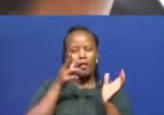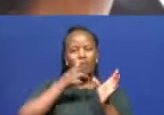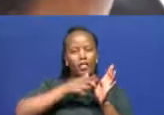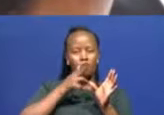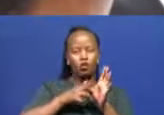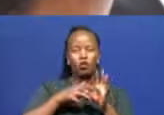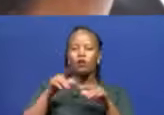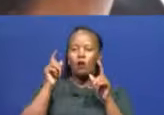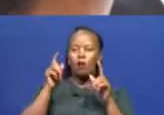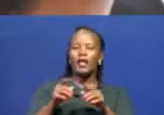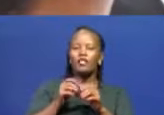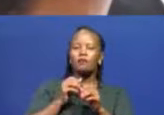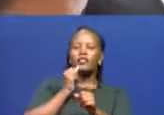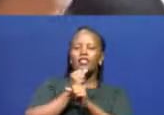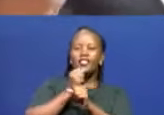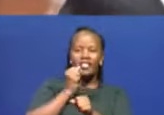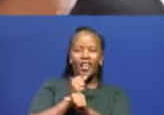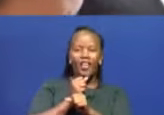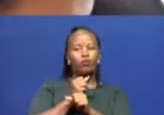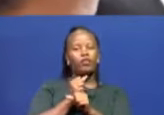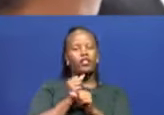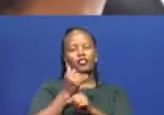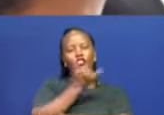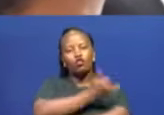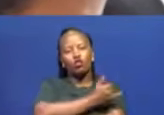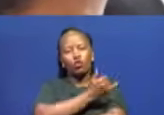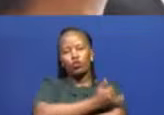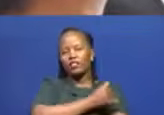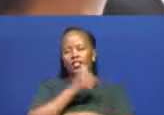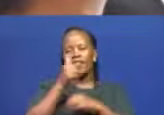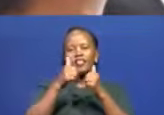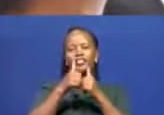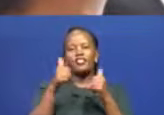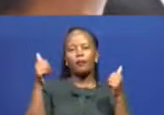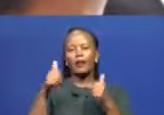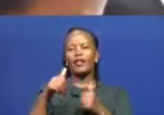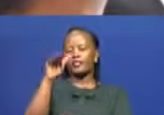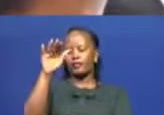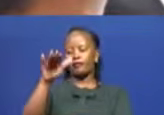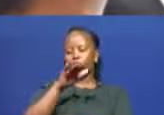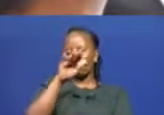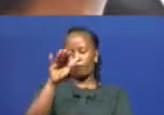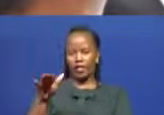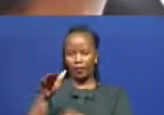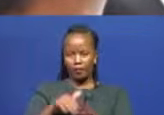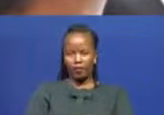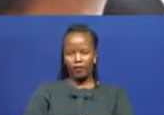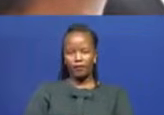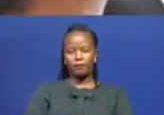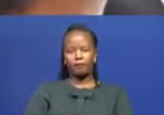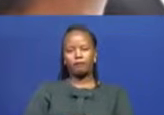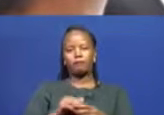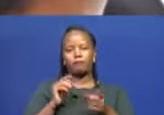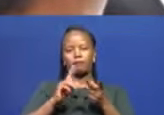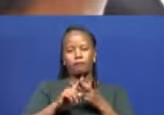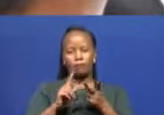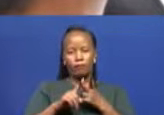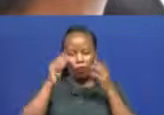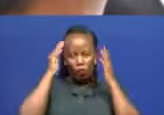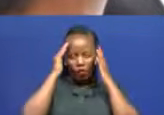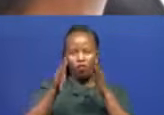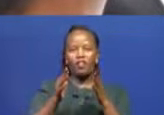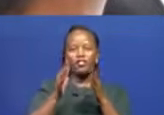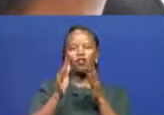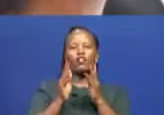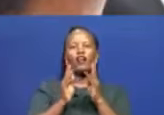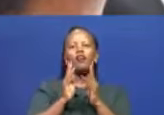undertaken by an impartial state organ separate from Parliament. Looking at the